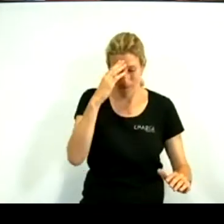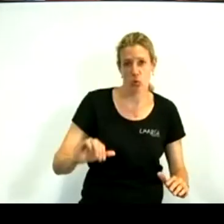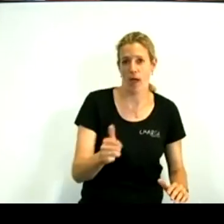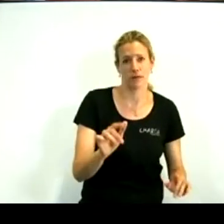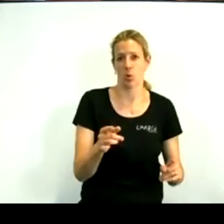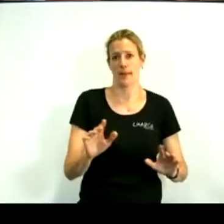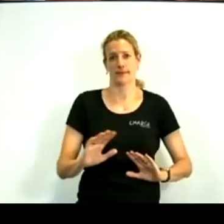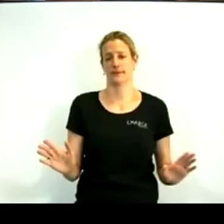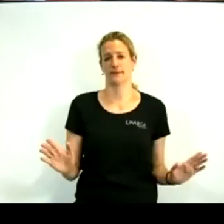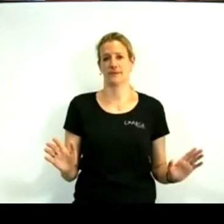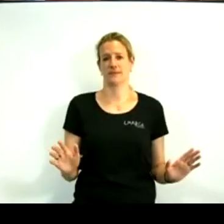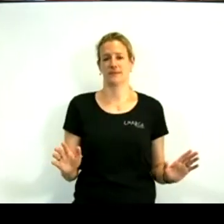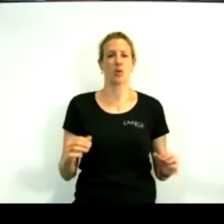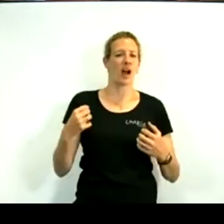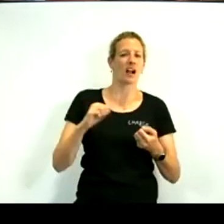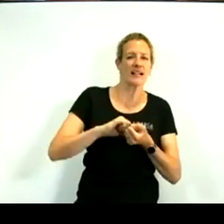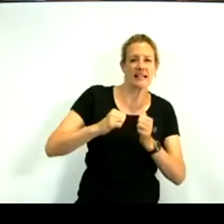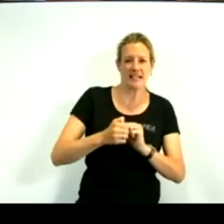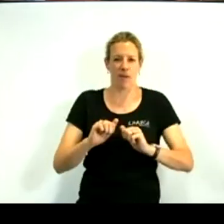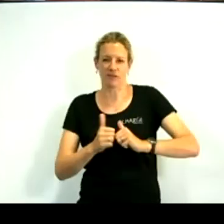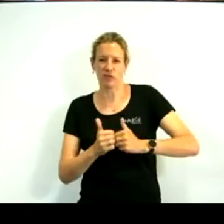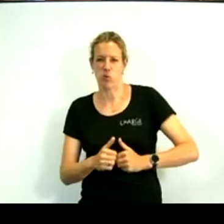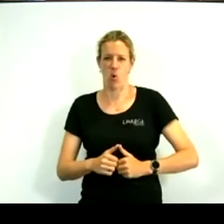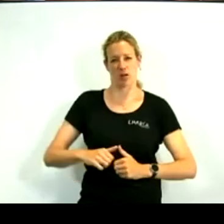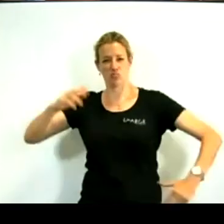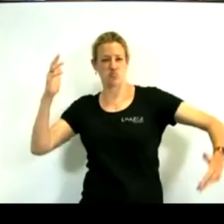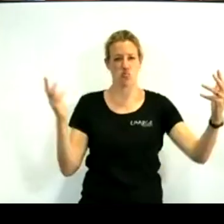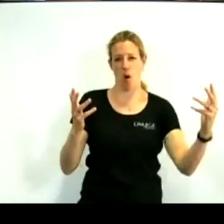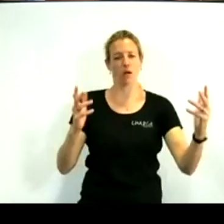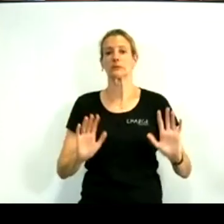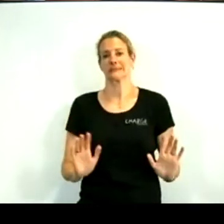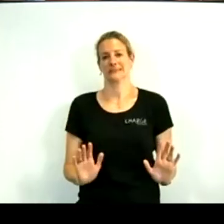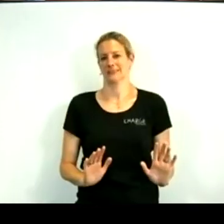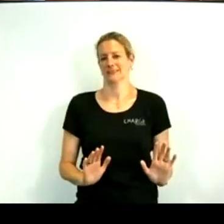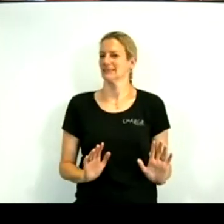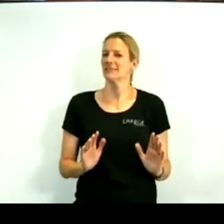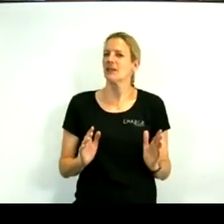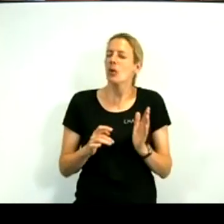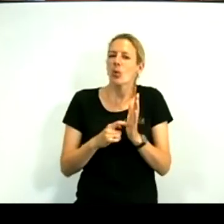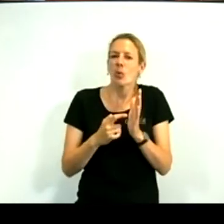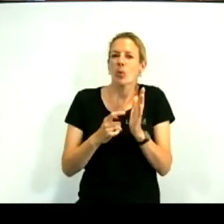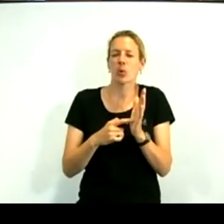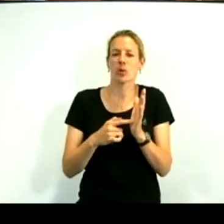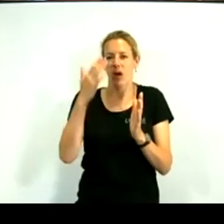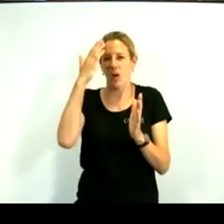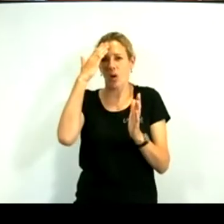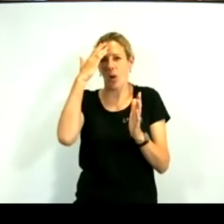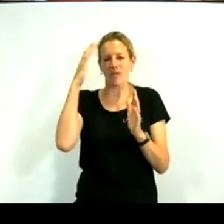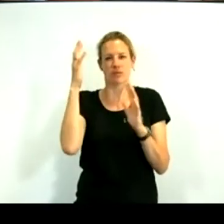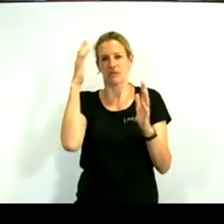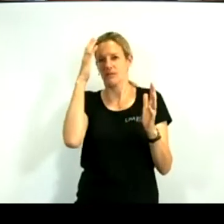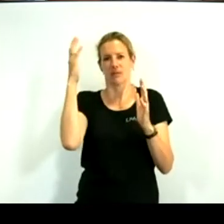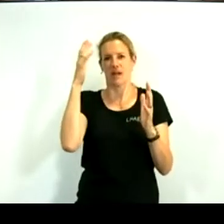wrestling and kung fu and all those things that involve a lot of impact to the head, because one of